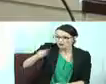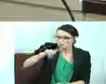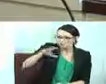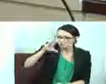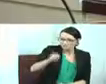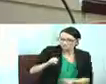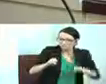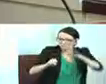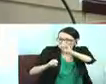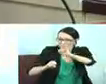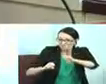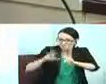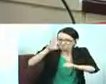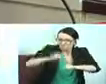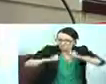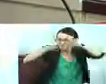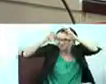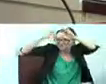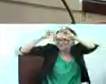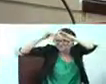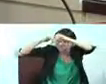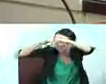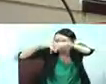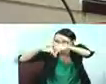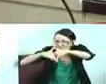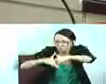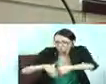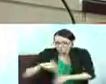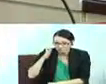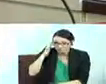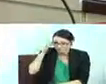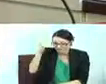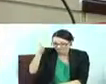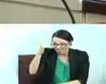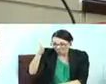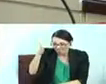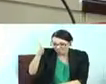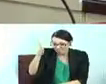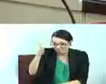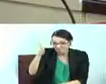kingdom down. Woo!